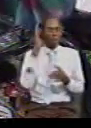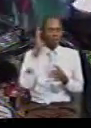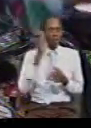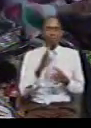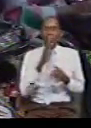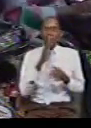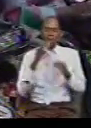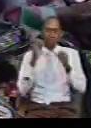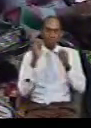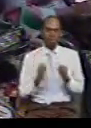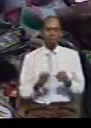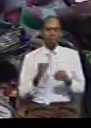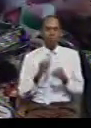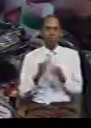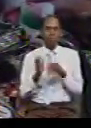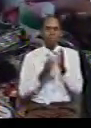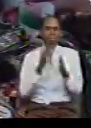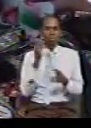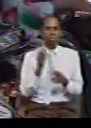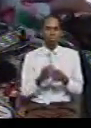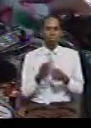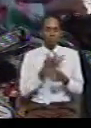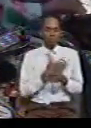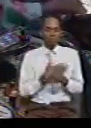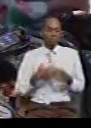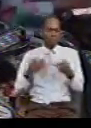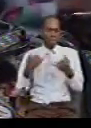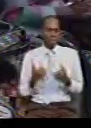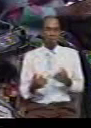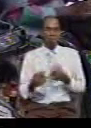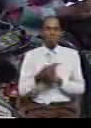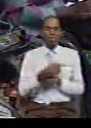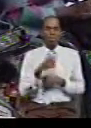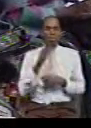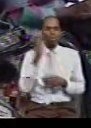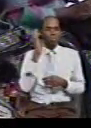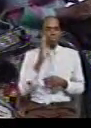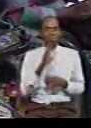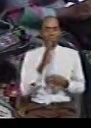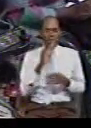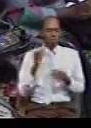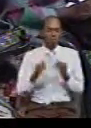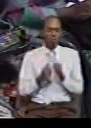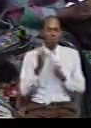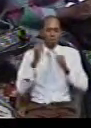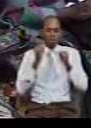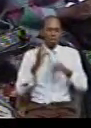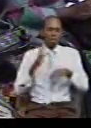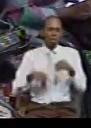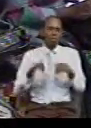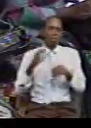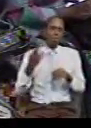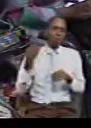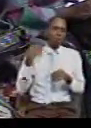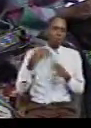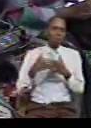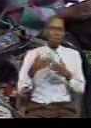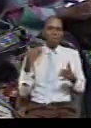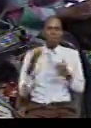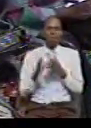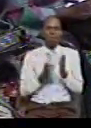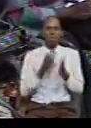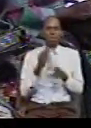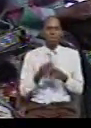Jesus' name. And today, you'll be stronger than you were yesterday. Tomorrow, you'll